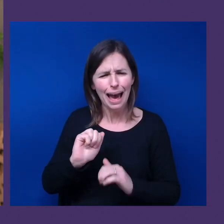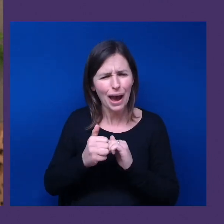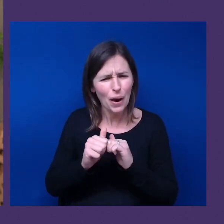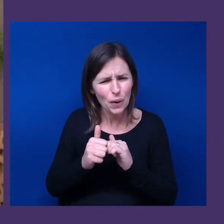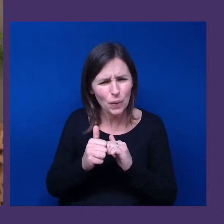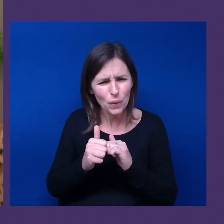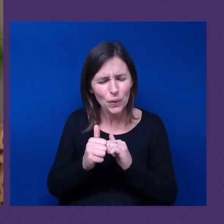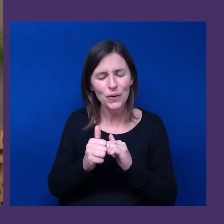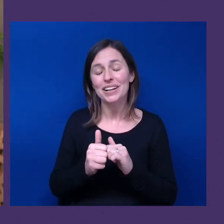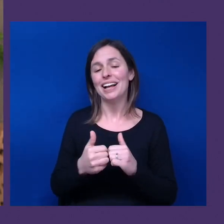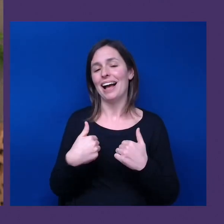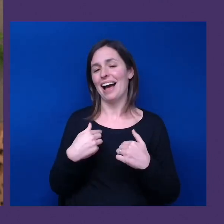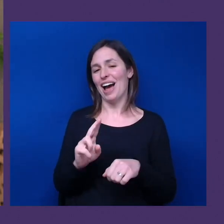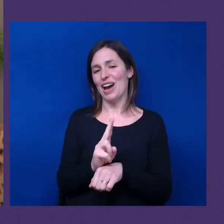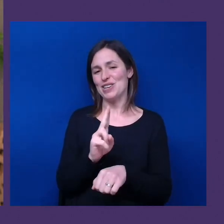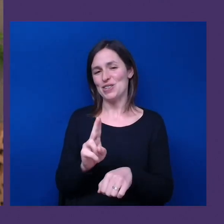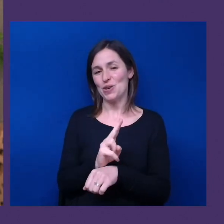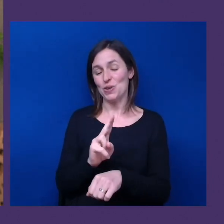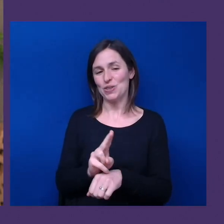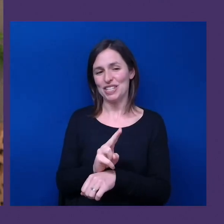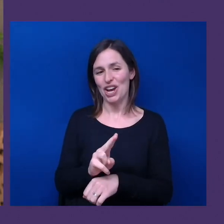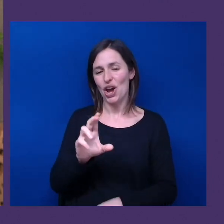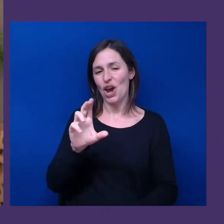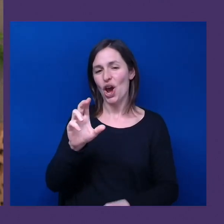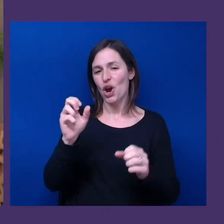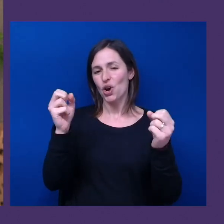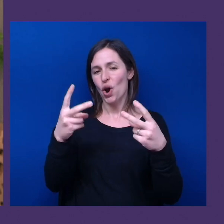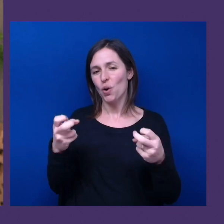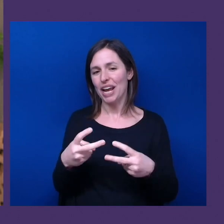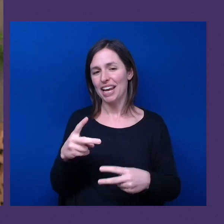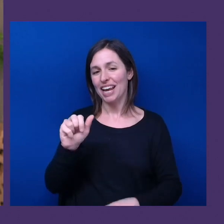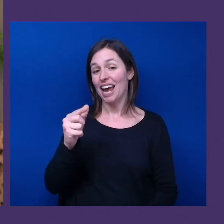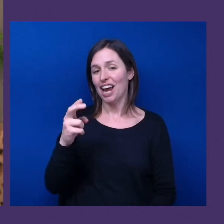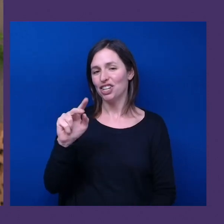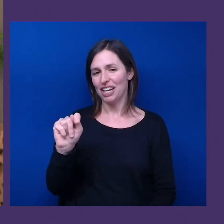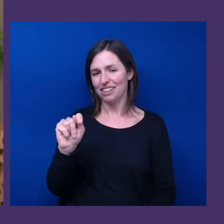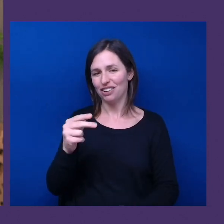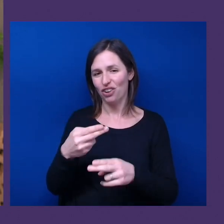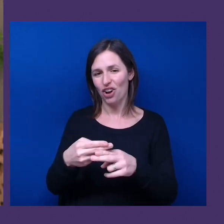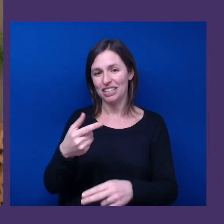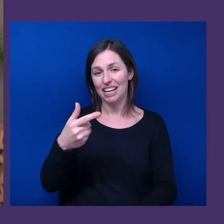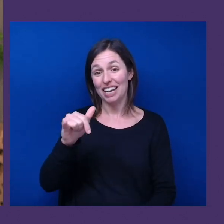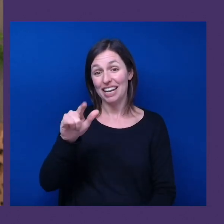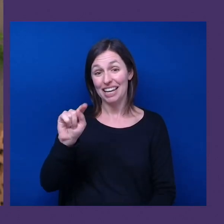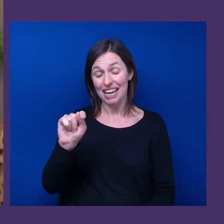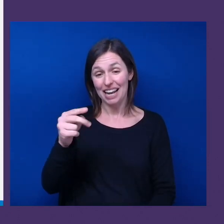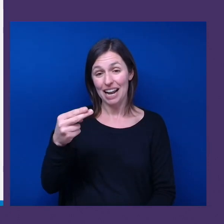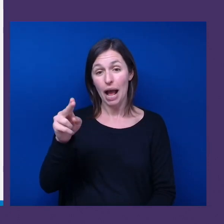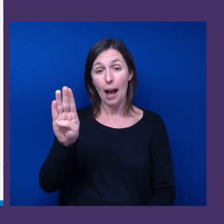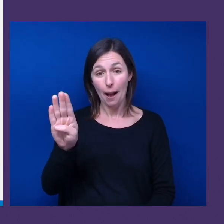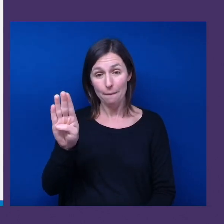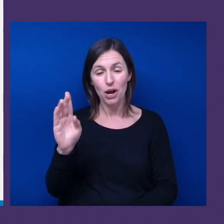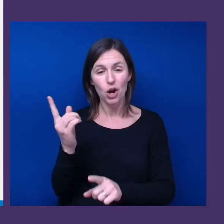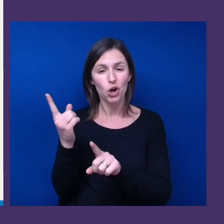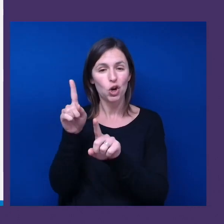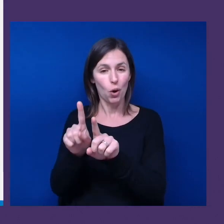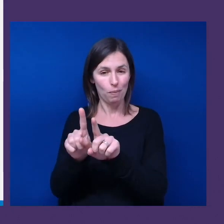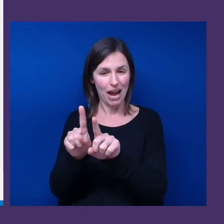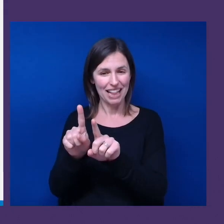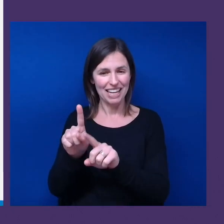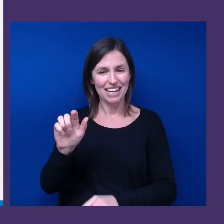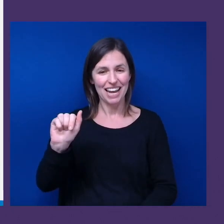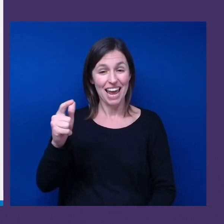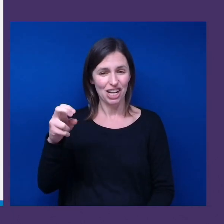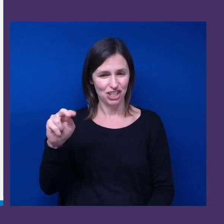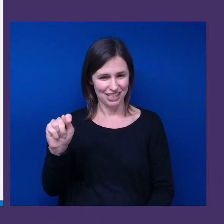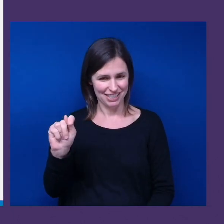I used a coding agent. It is GitHub Copilot Agent. Now